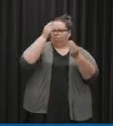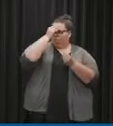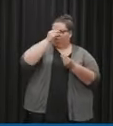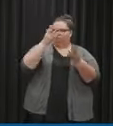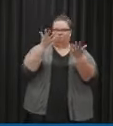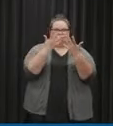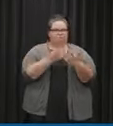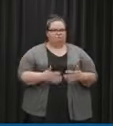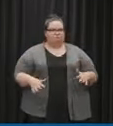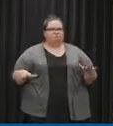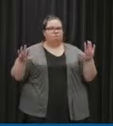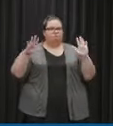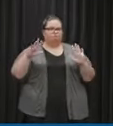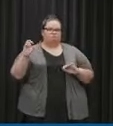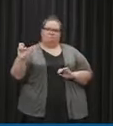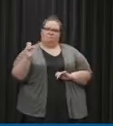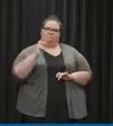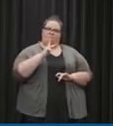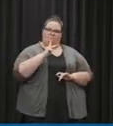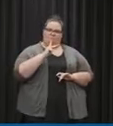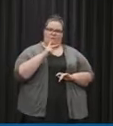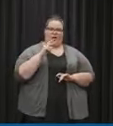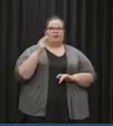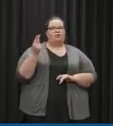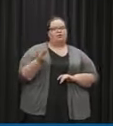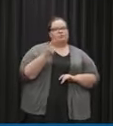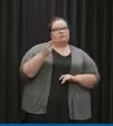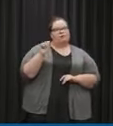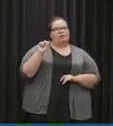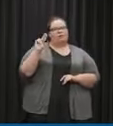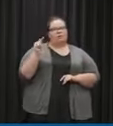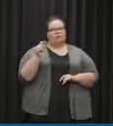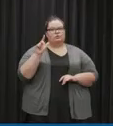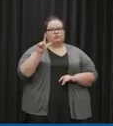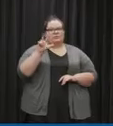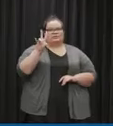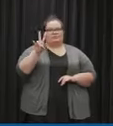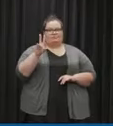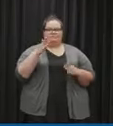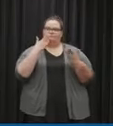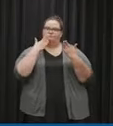Today's update, we will return on Thursday, August 27th. Thank you.